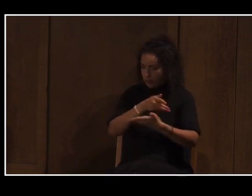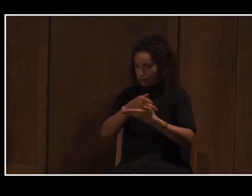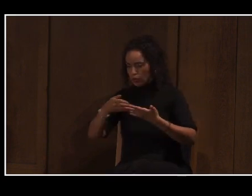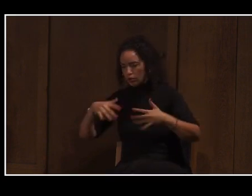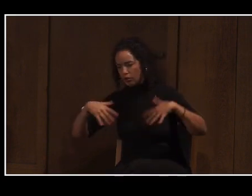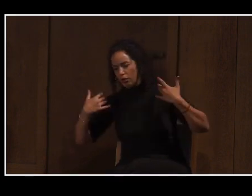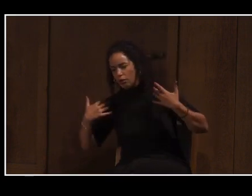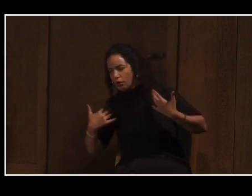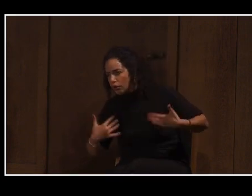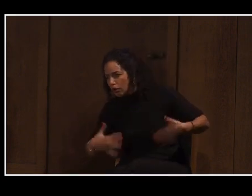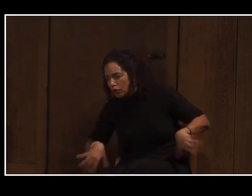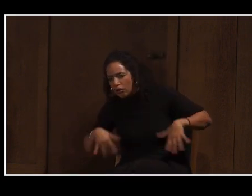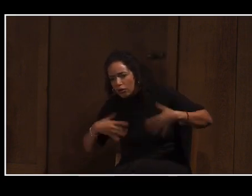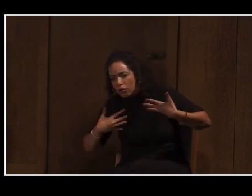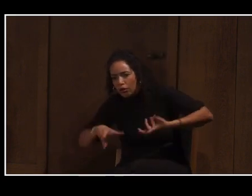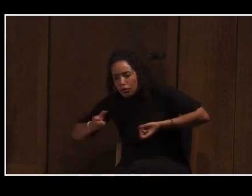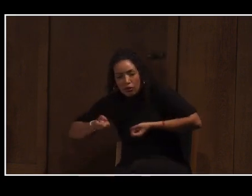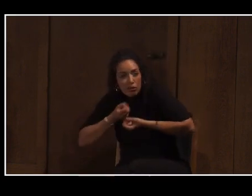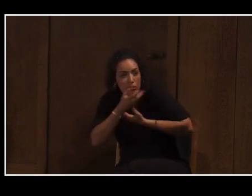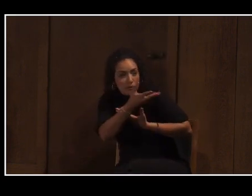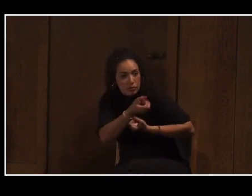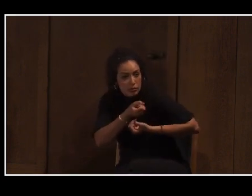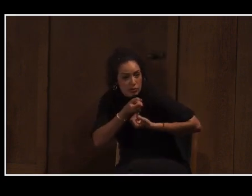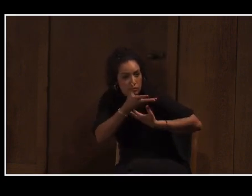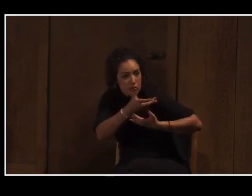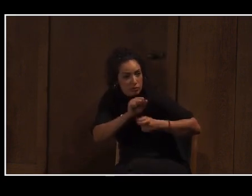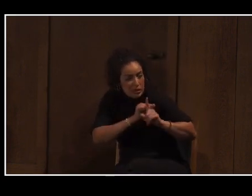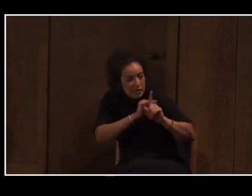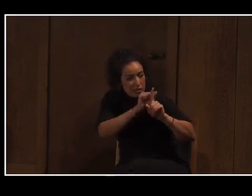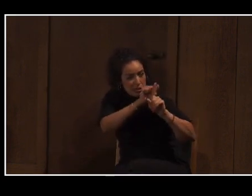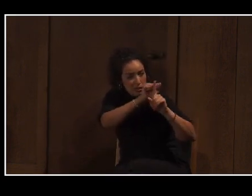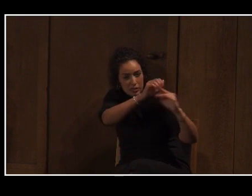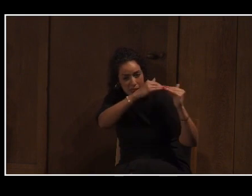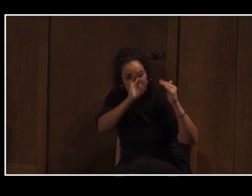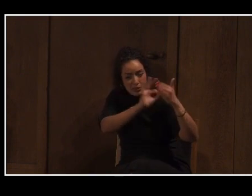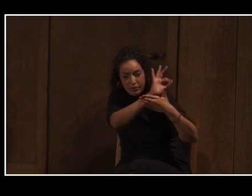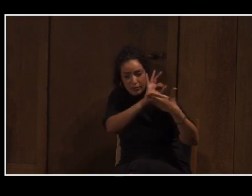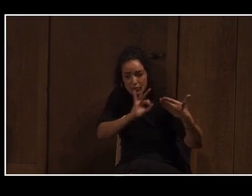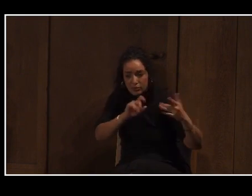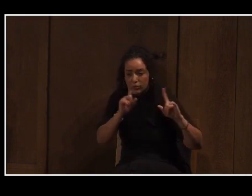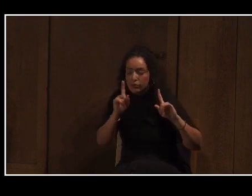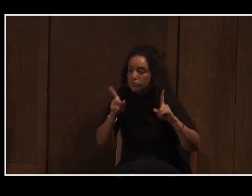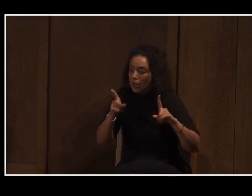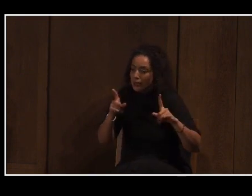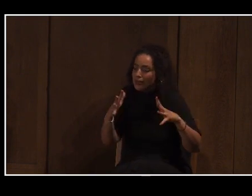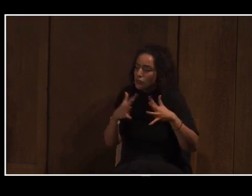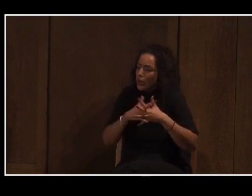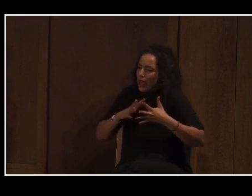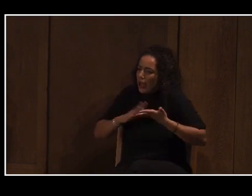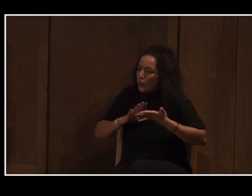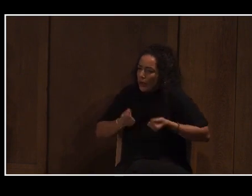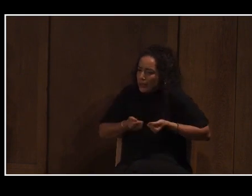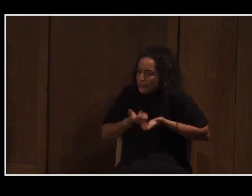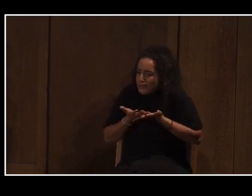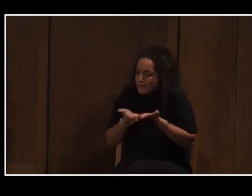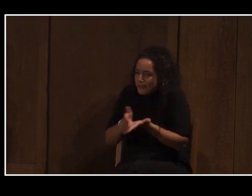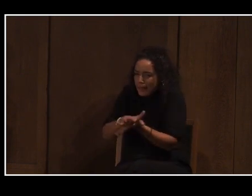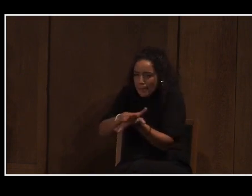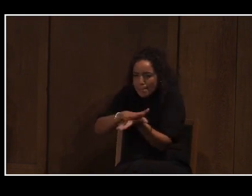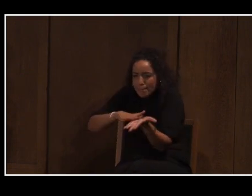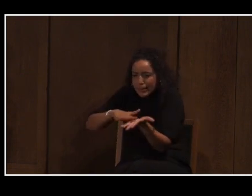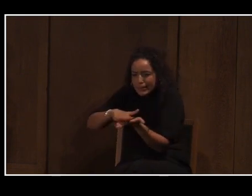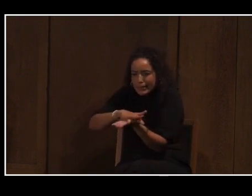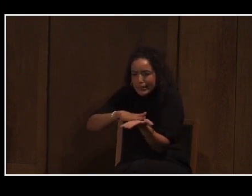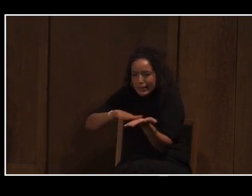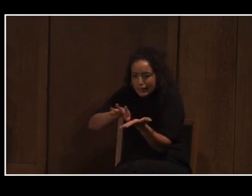to democracy, interestingly enough, is that that's actually not necessarily how we've made meaning historically. You know, that there have been so